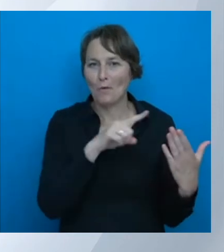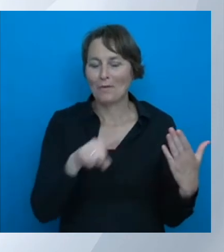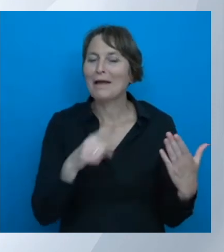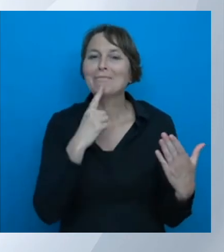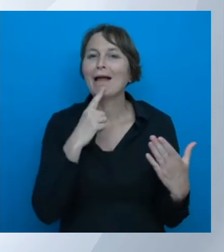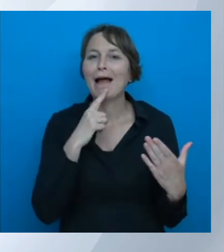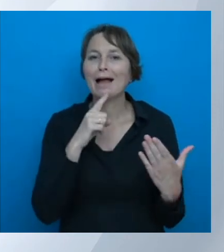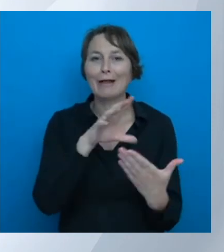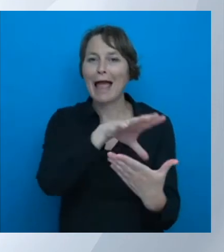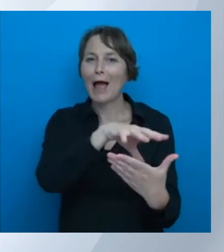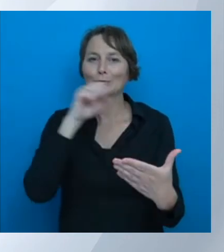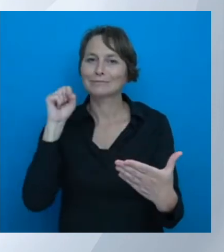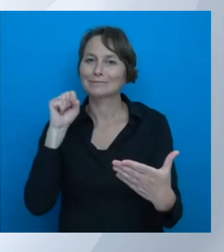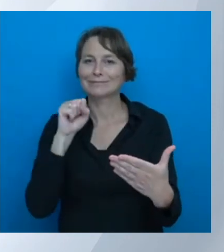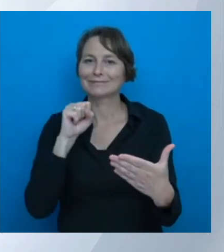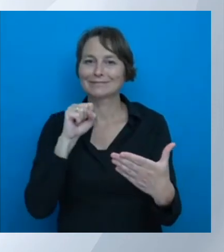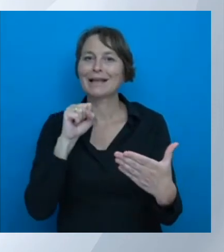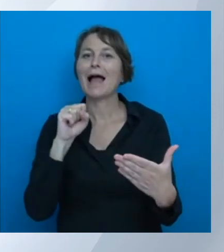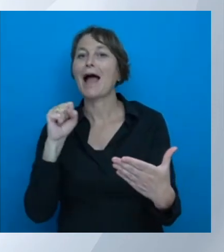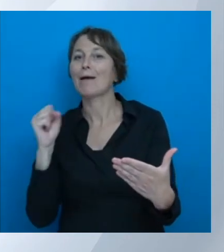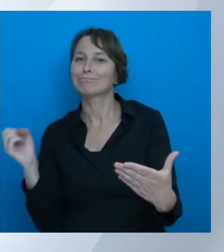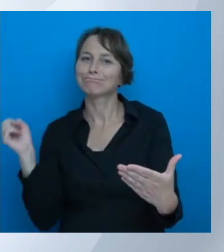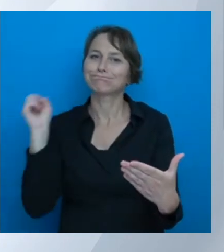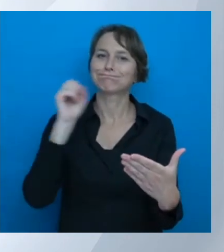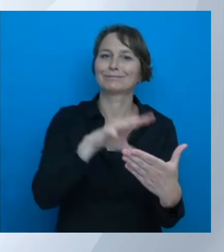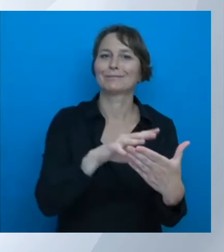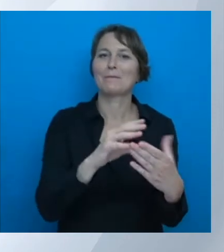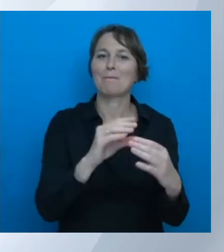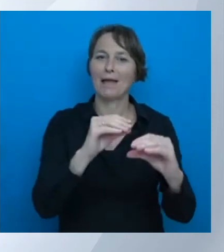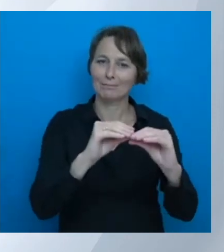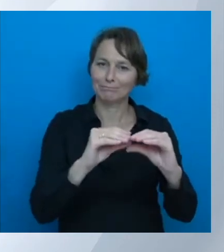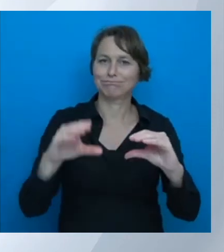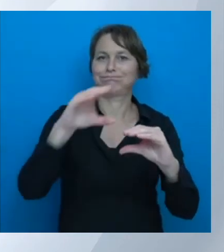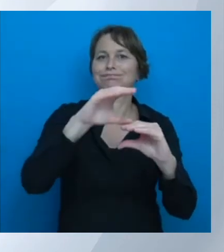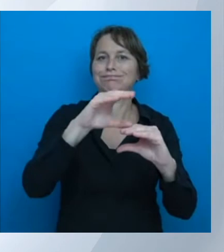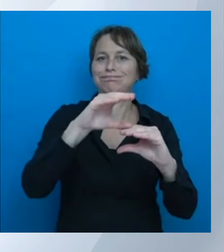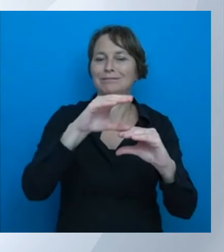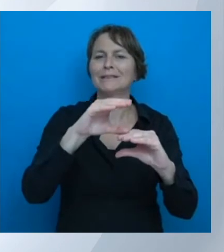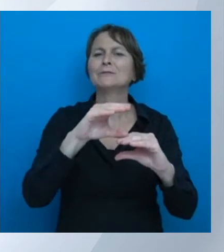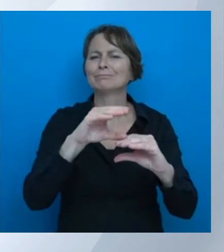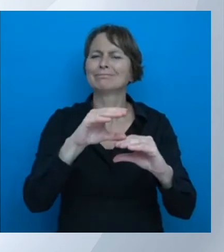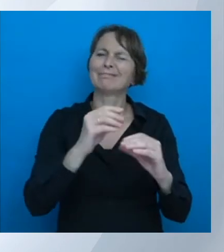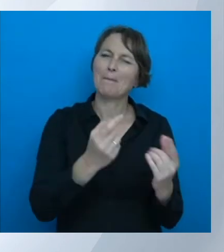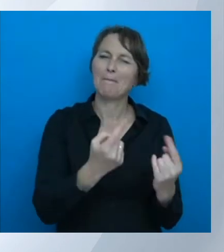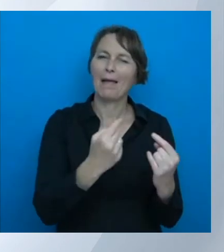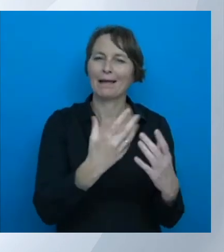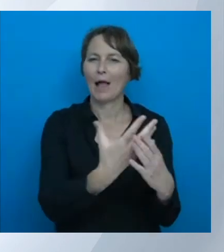have deposited money. Now let me withdraw some money.